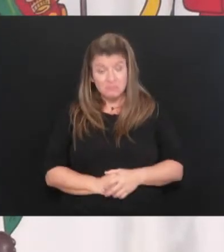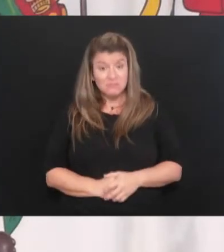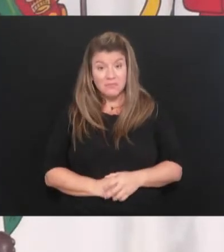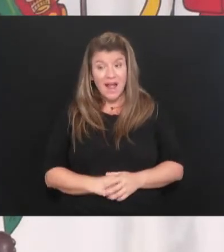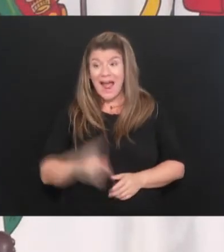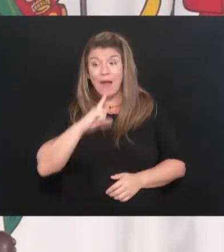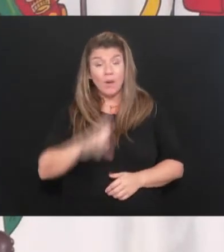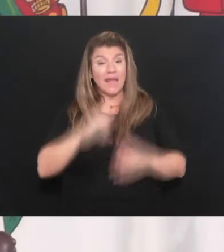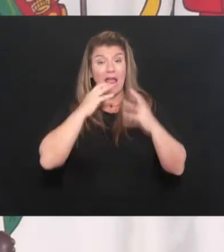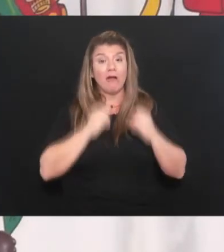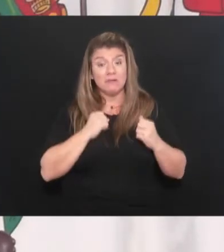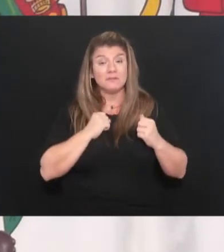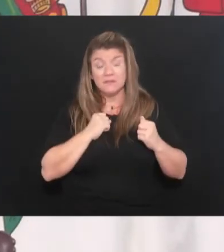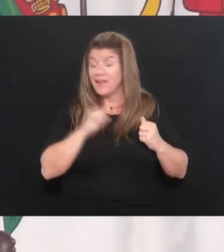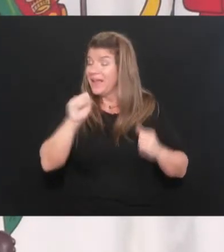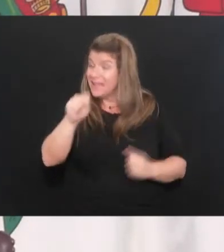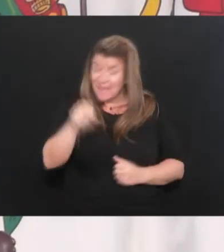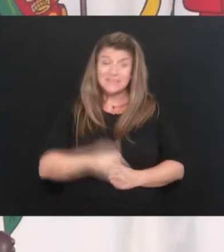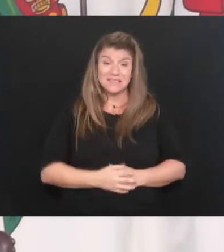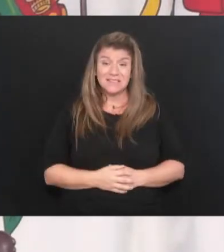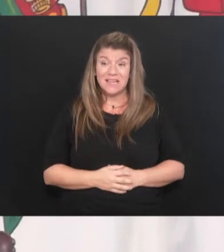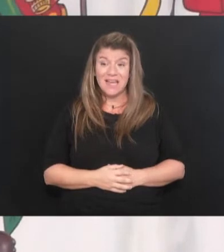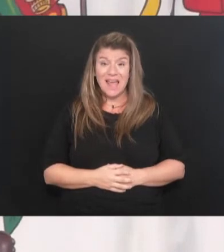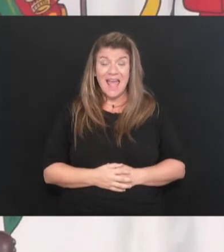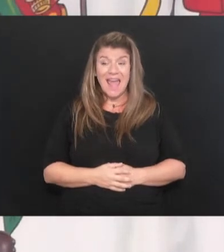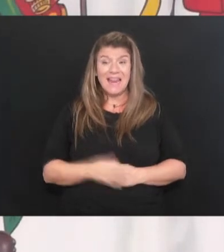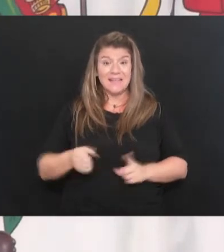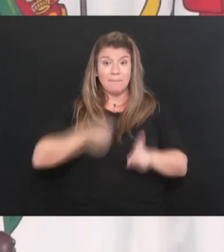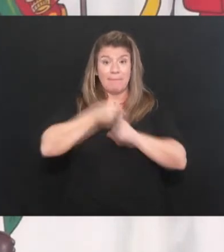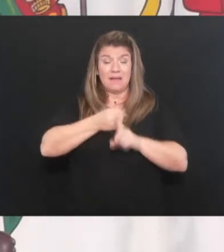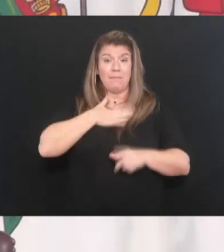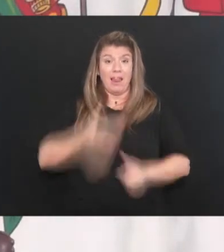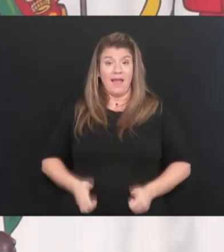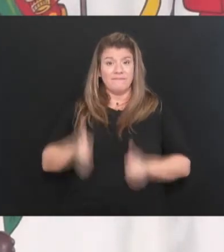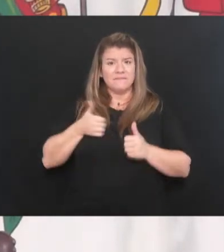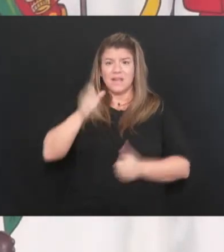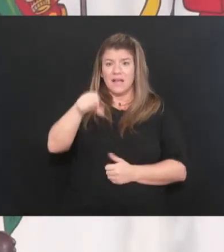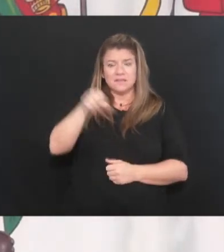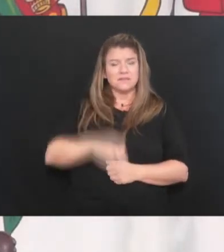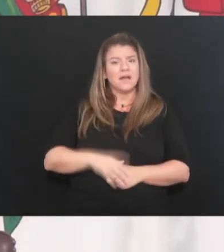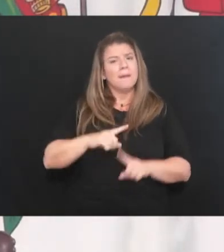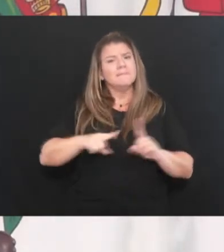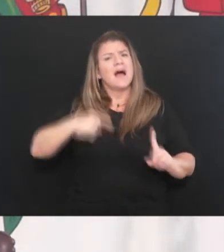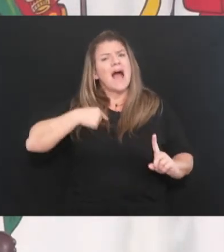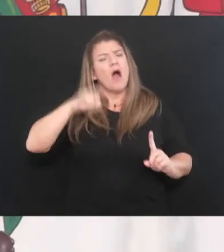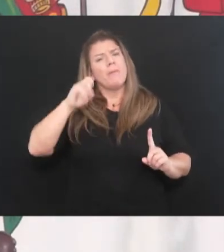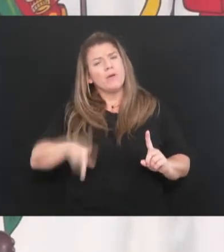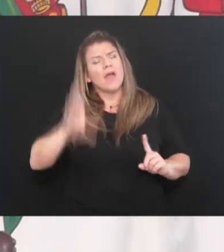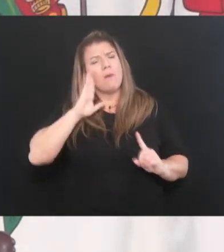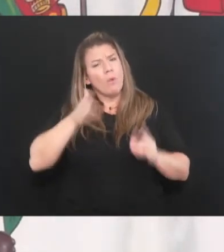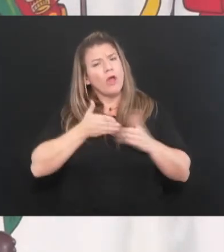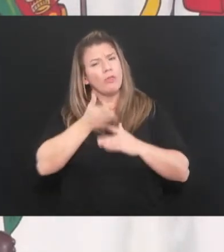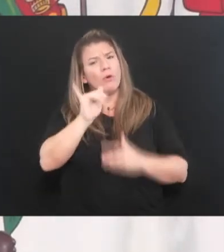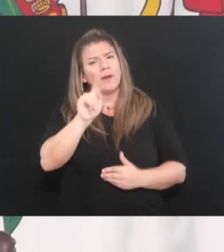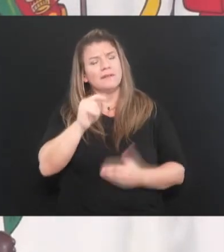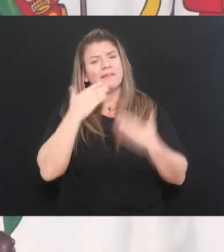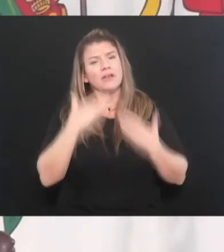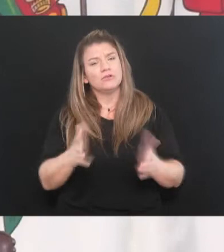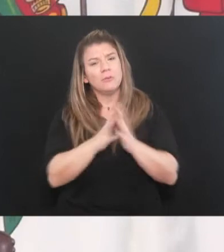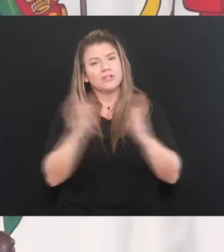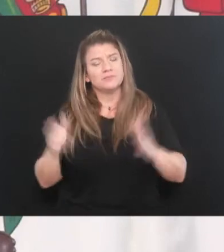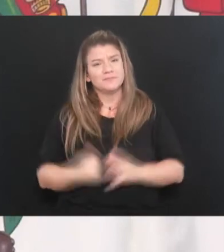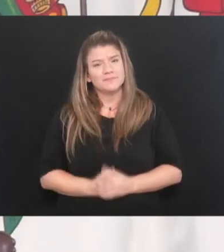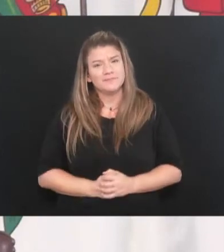do care. And yeah, it is taking a toll. But it's going to be okay. We're going to get through it. Thank y'all a